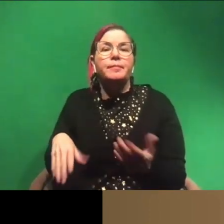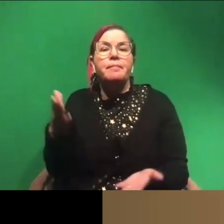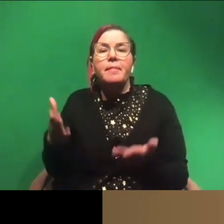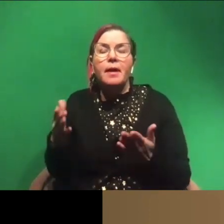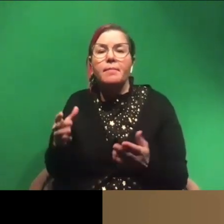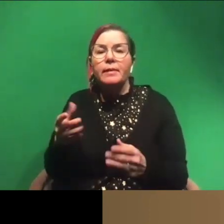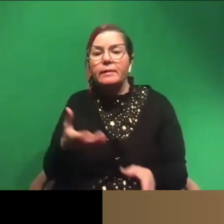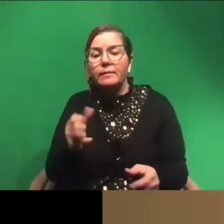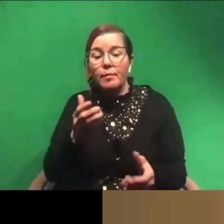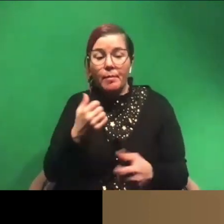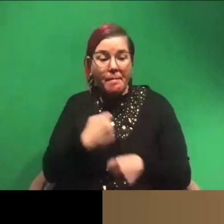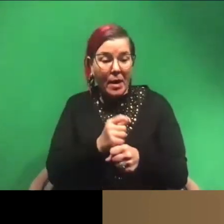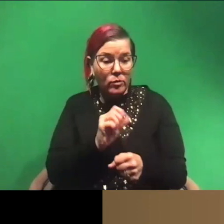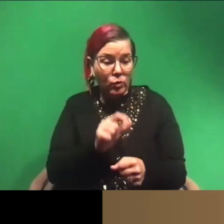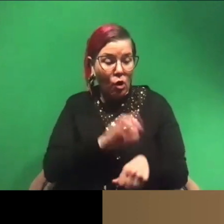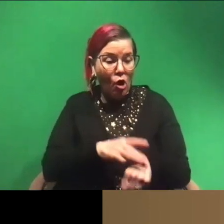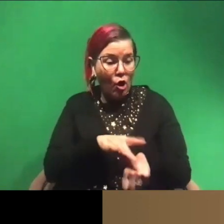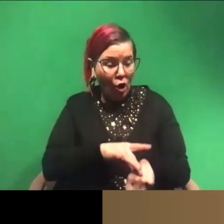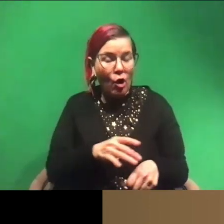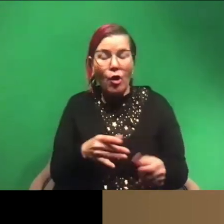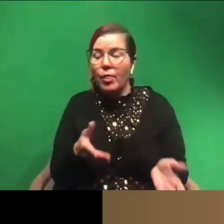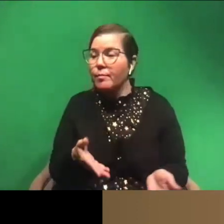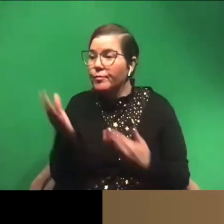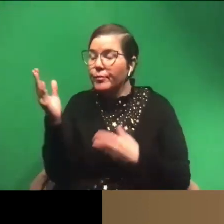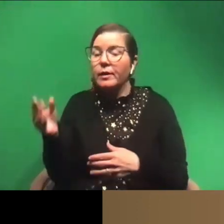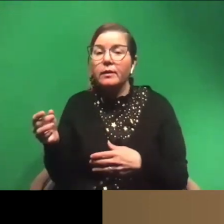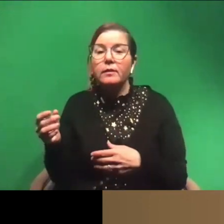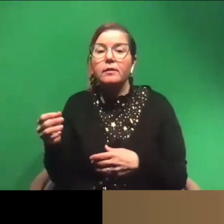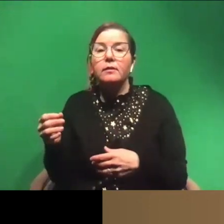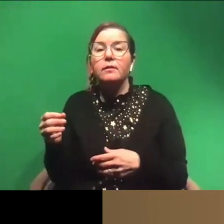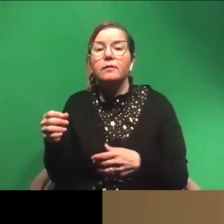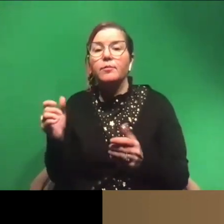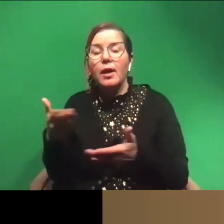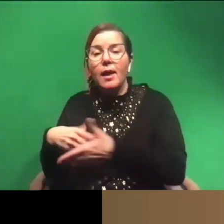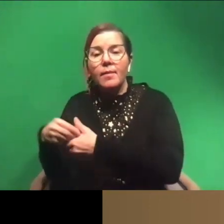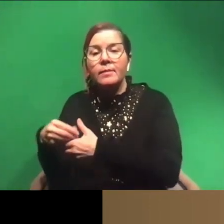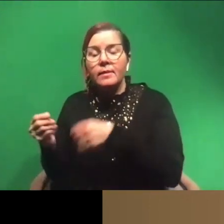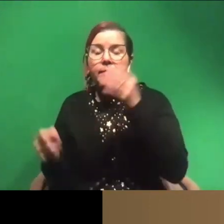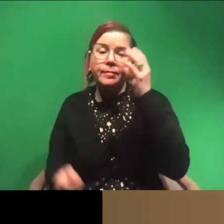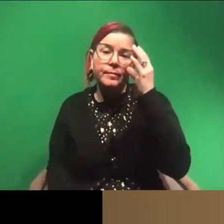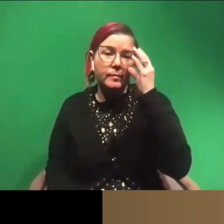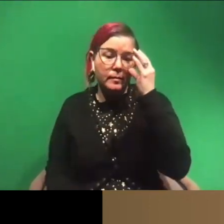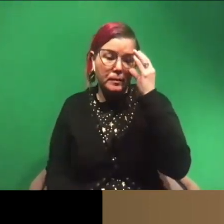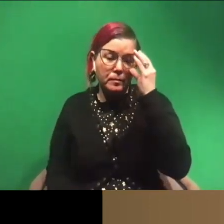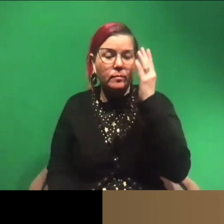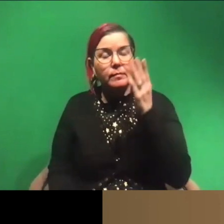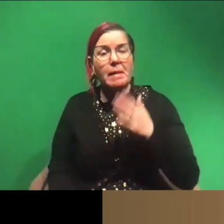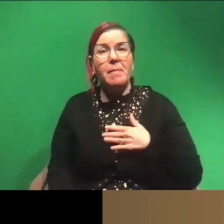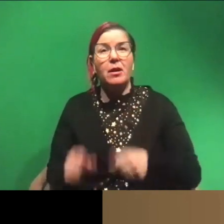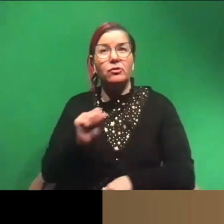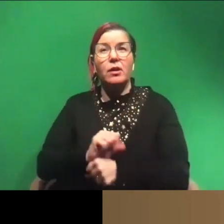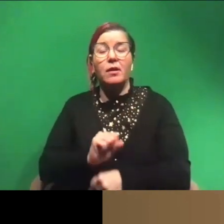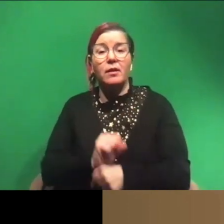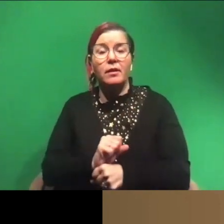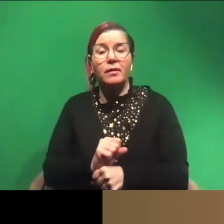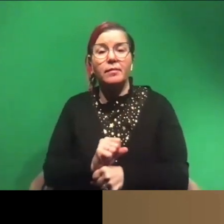a tool that we make on Earth and then put it out the airlock so that it can be outside. So my job is